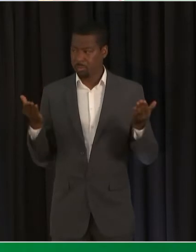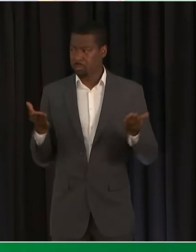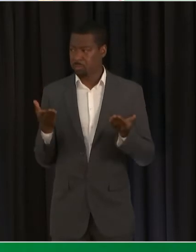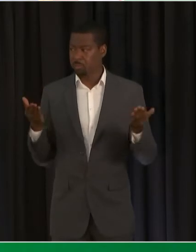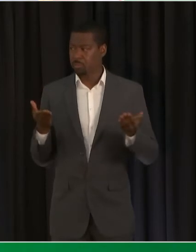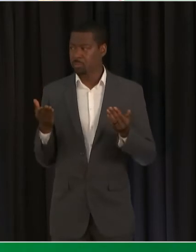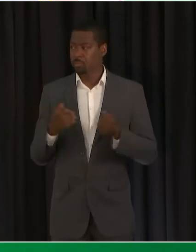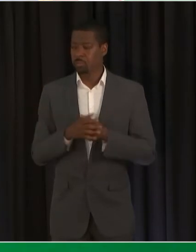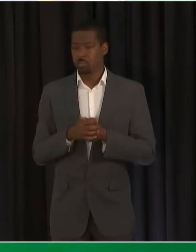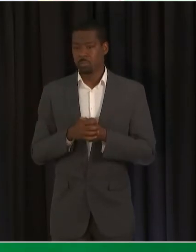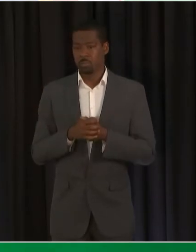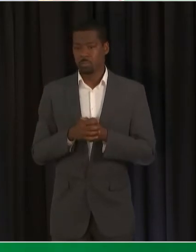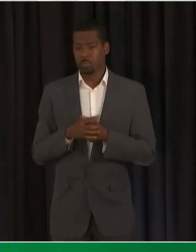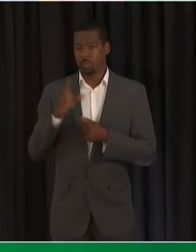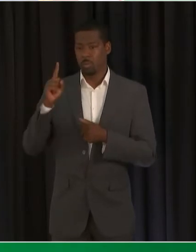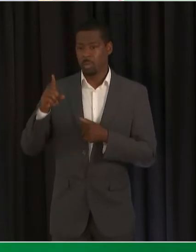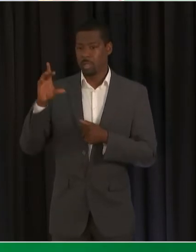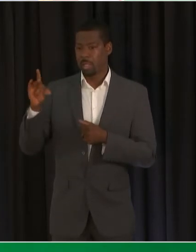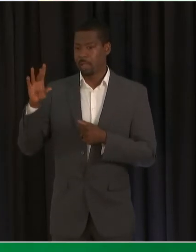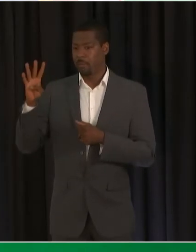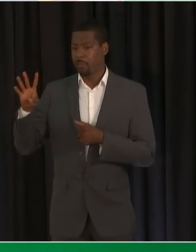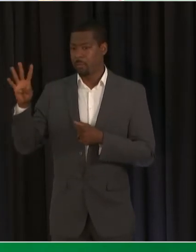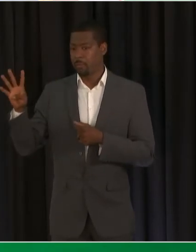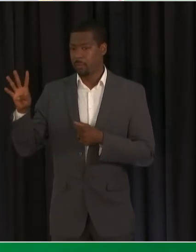have open. It's